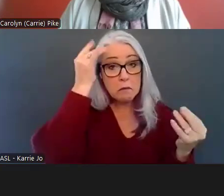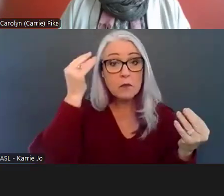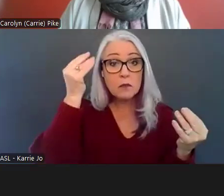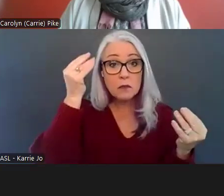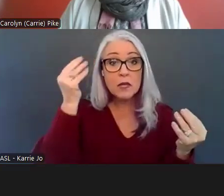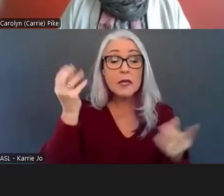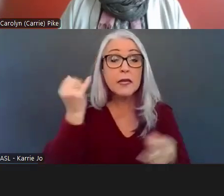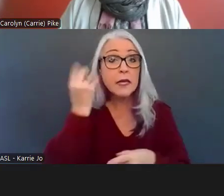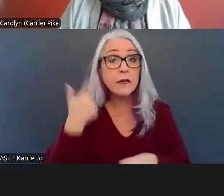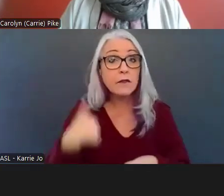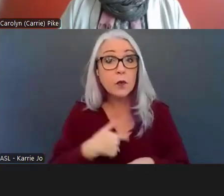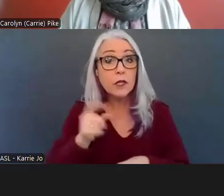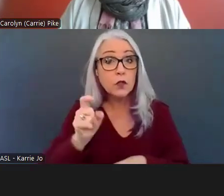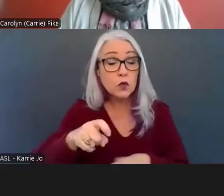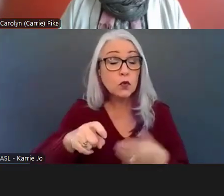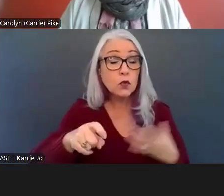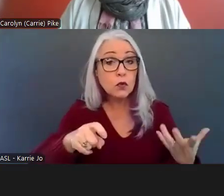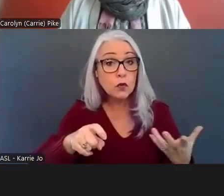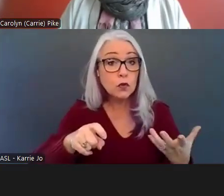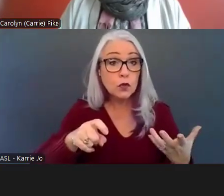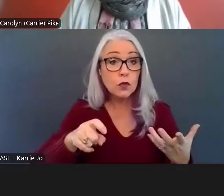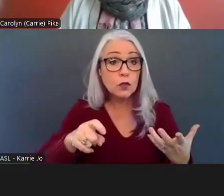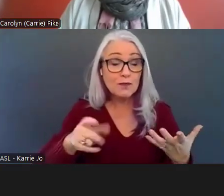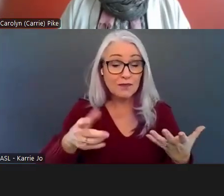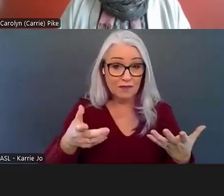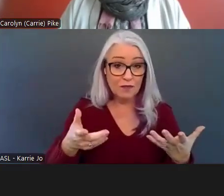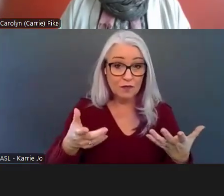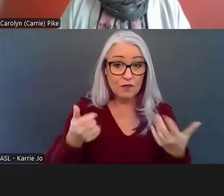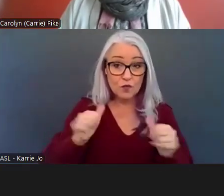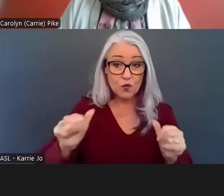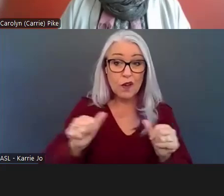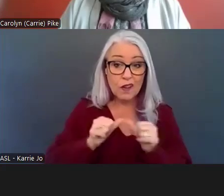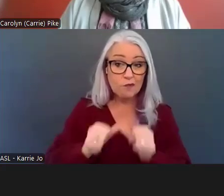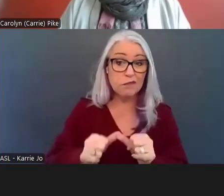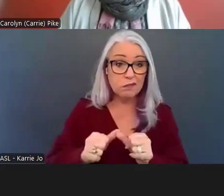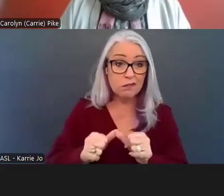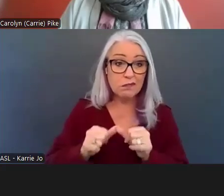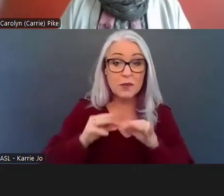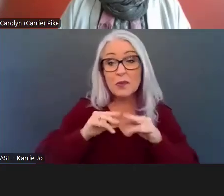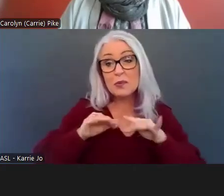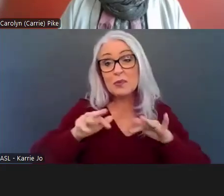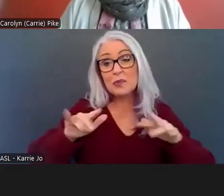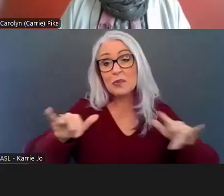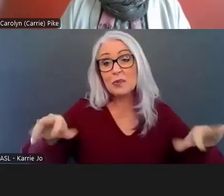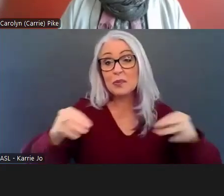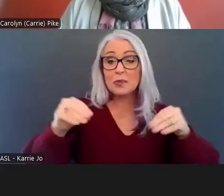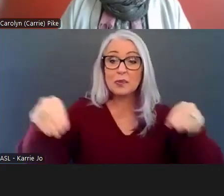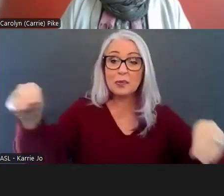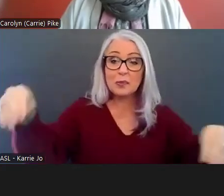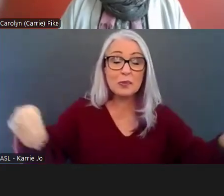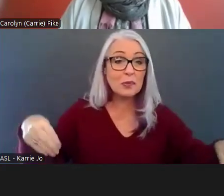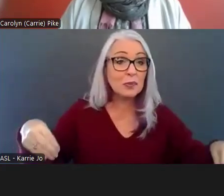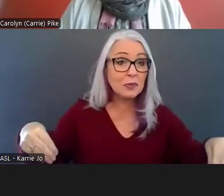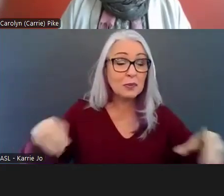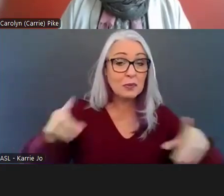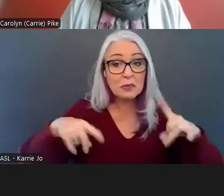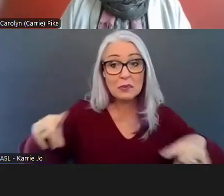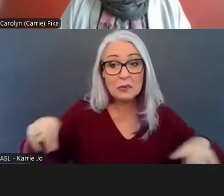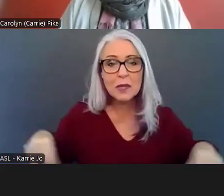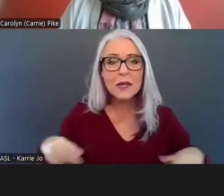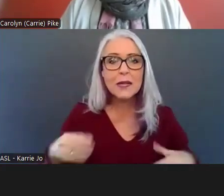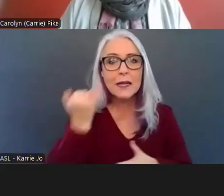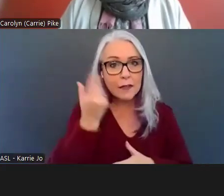whether we should be purposely just spreading such things willy-nilly, especially if you do have a few